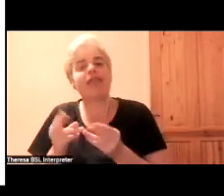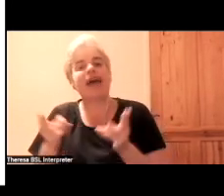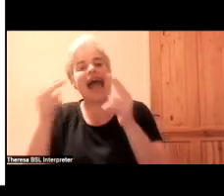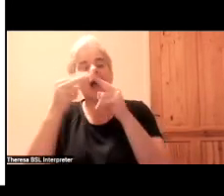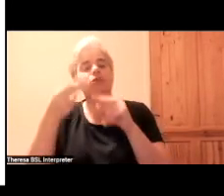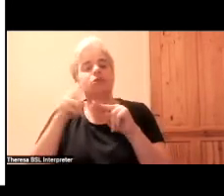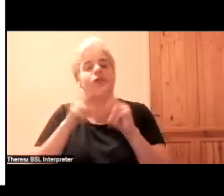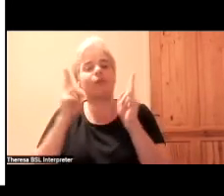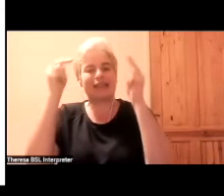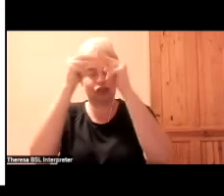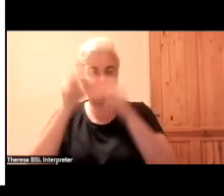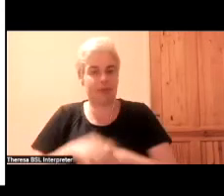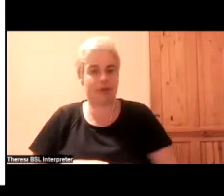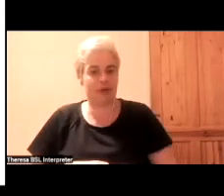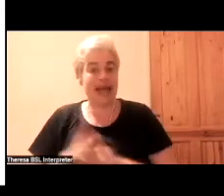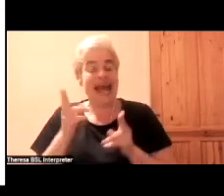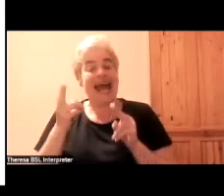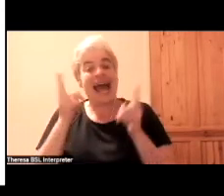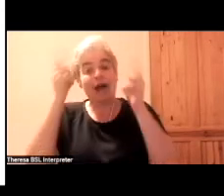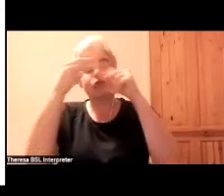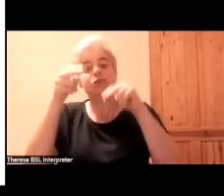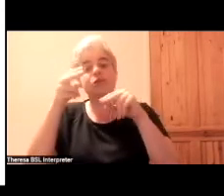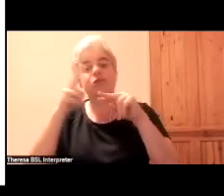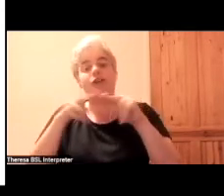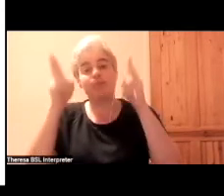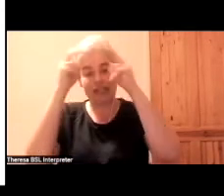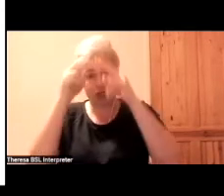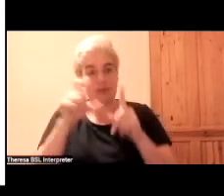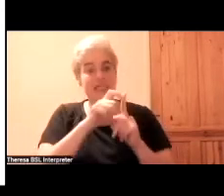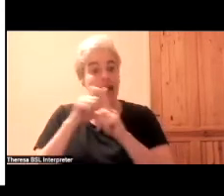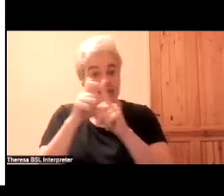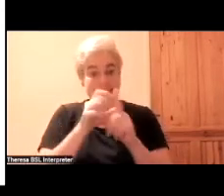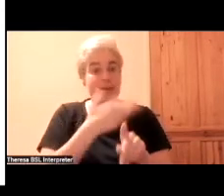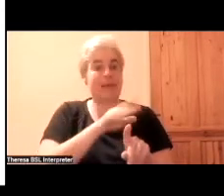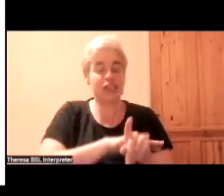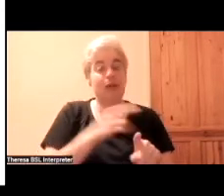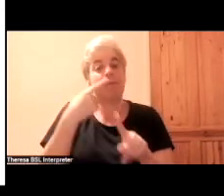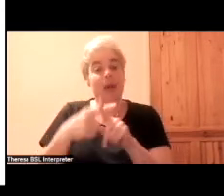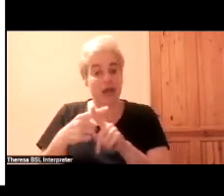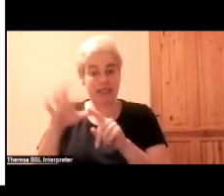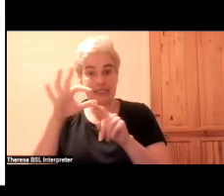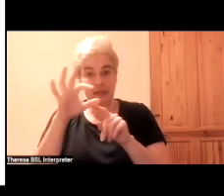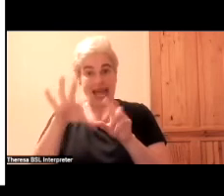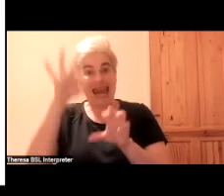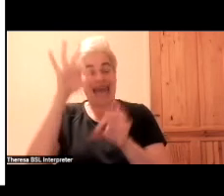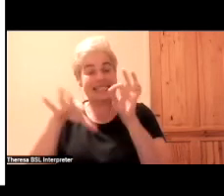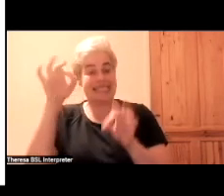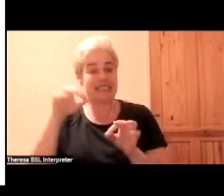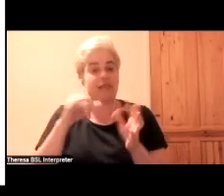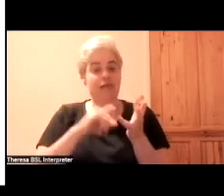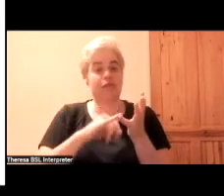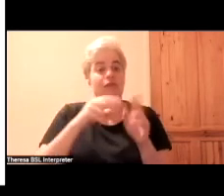Bishops. The House of Bishops being diocesan bishops plus elected suffragans to the General